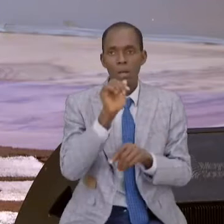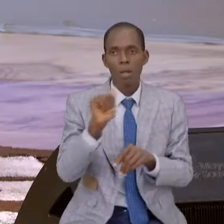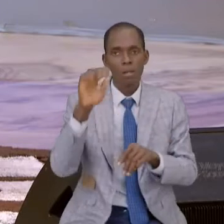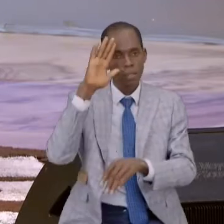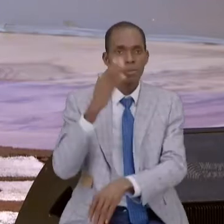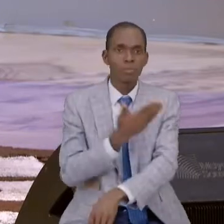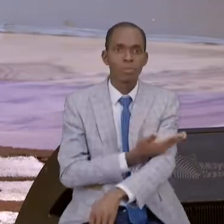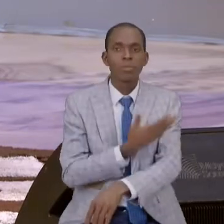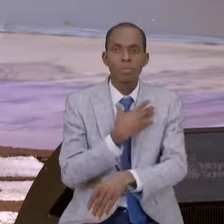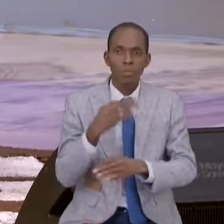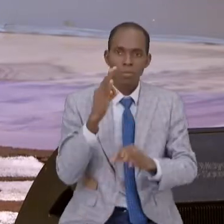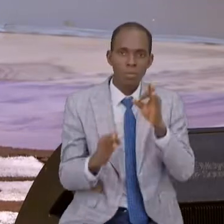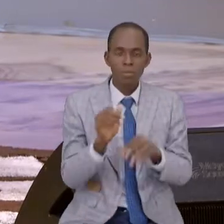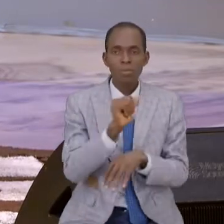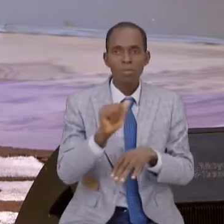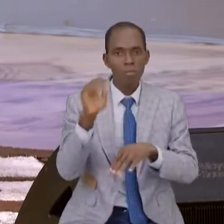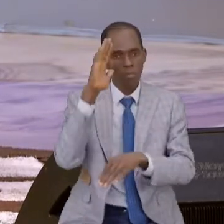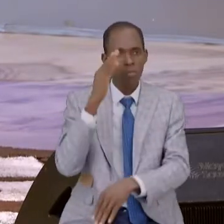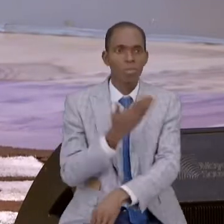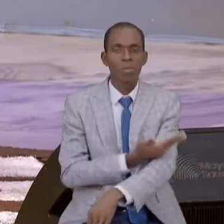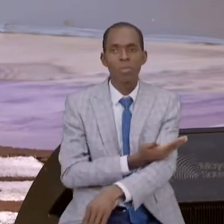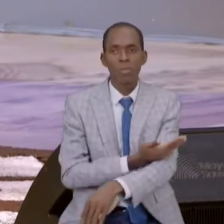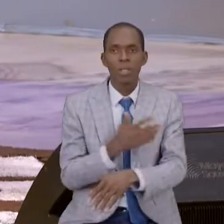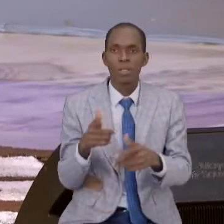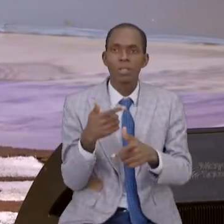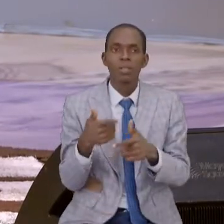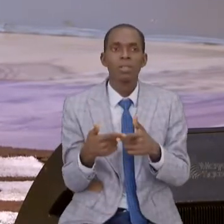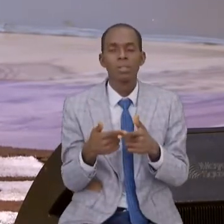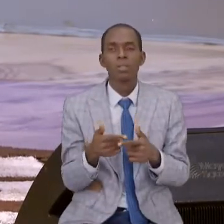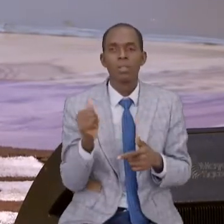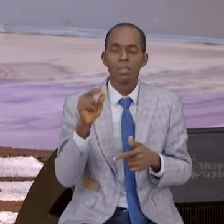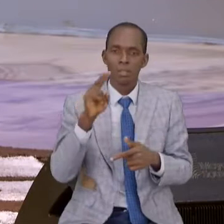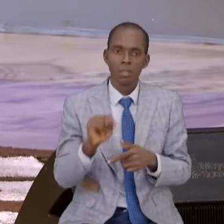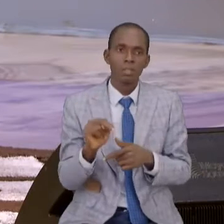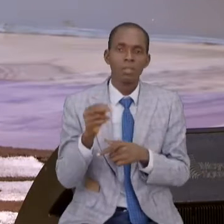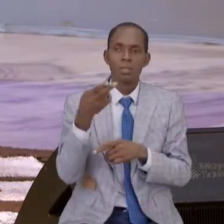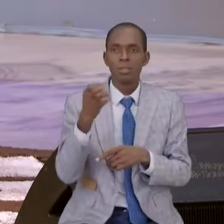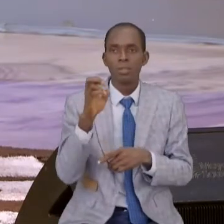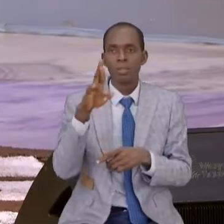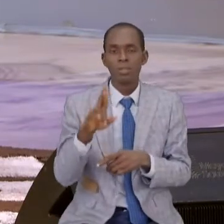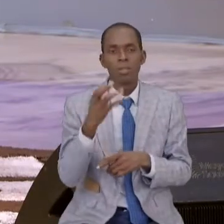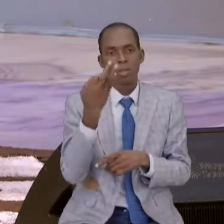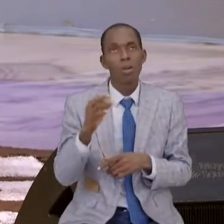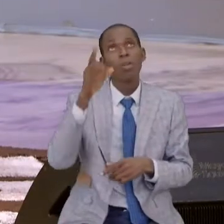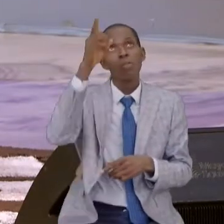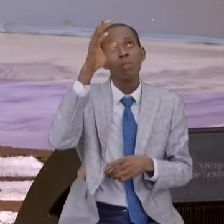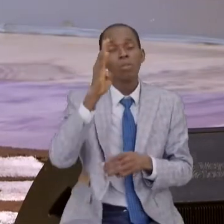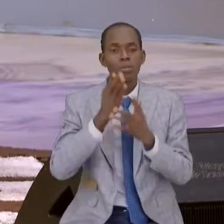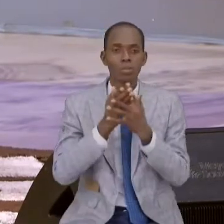son. And if a son, then an heir of God through